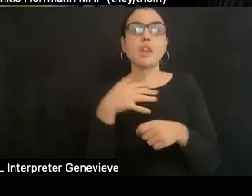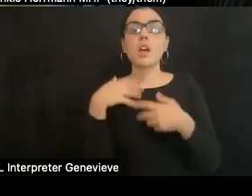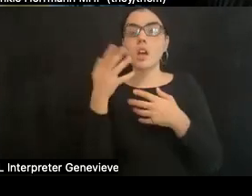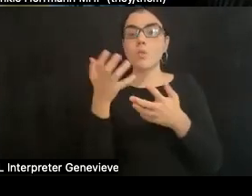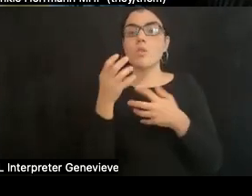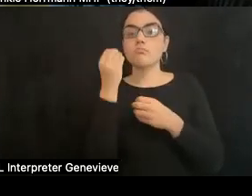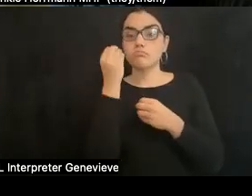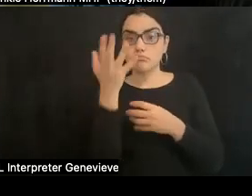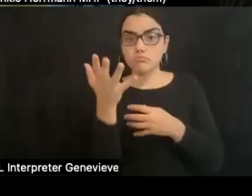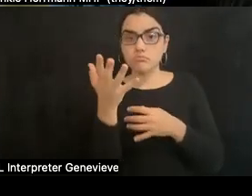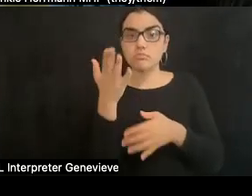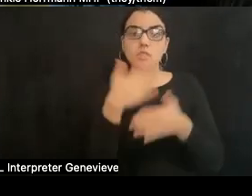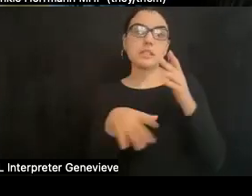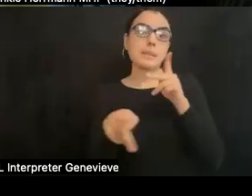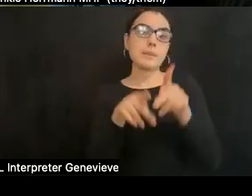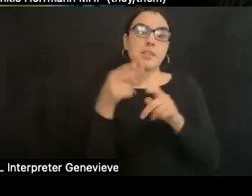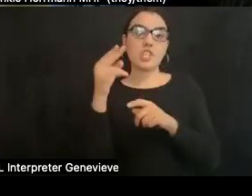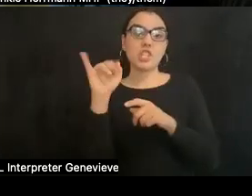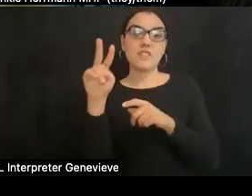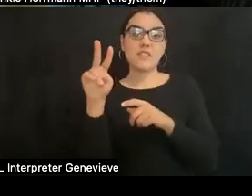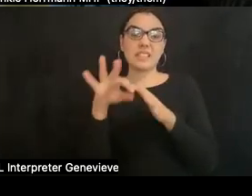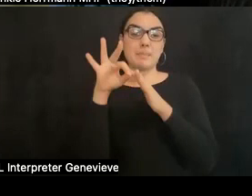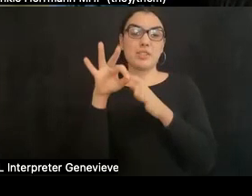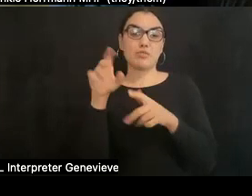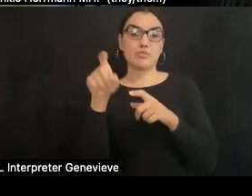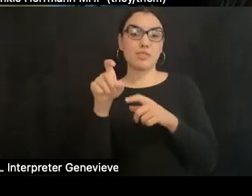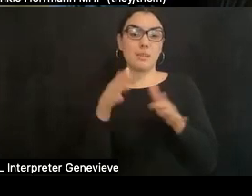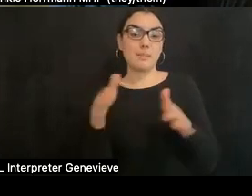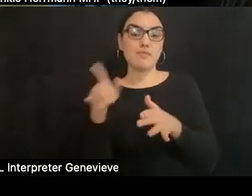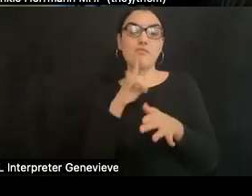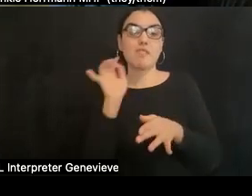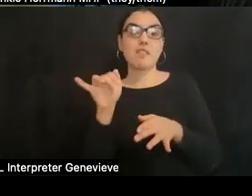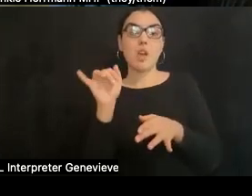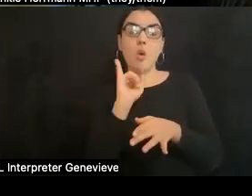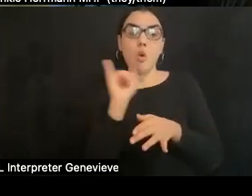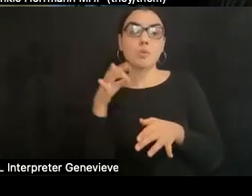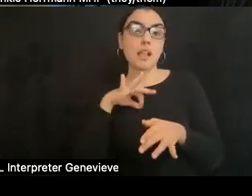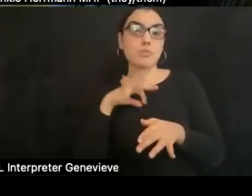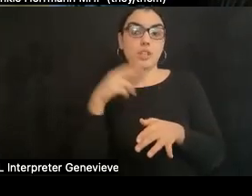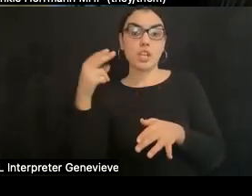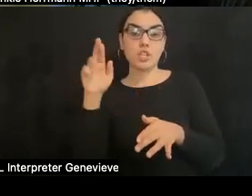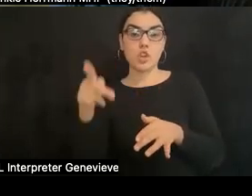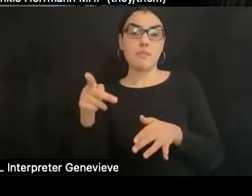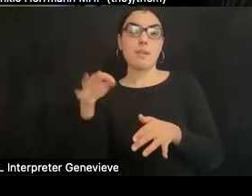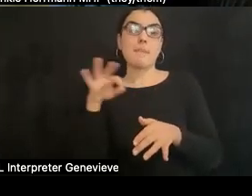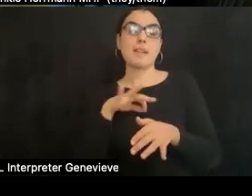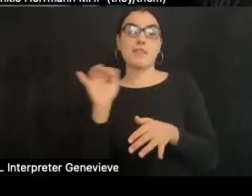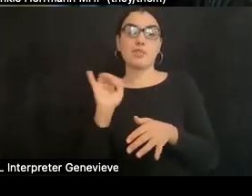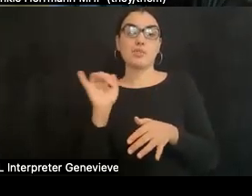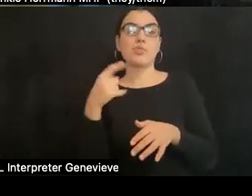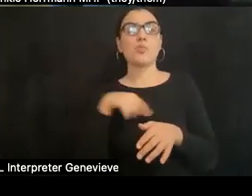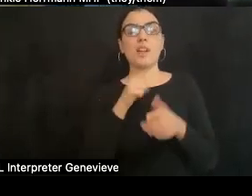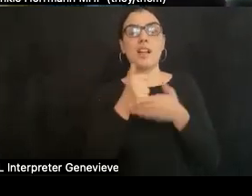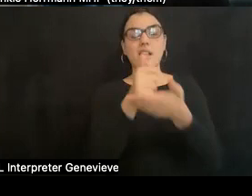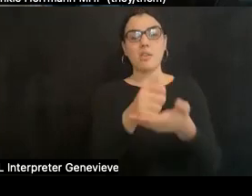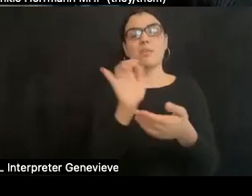people in HIV special needs plans are also eligible for HARP benefits, and we can help you figure that out with that phone call as